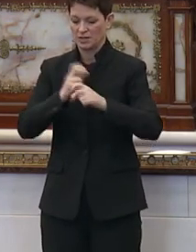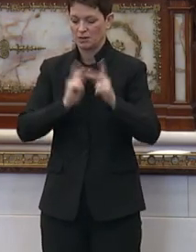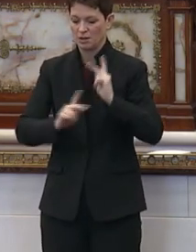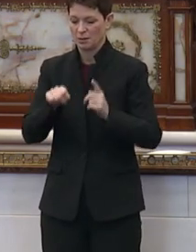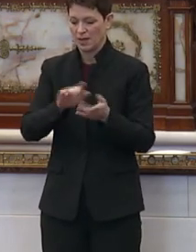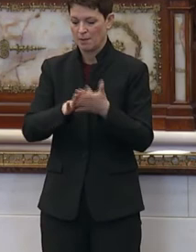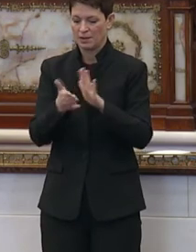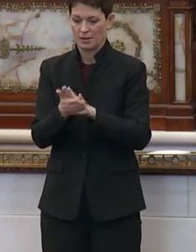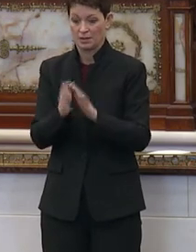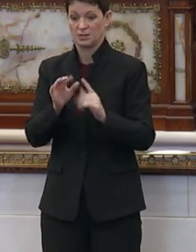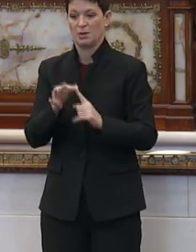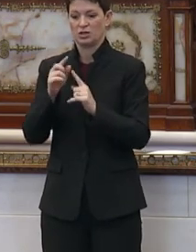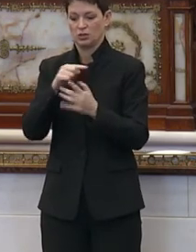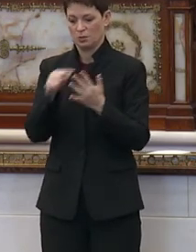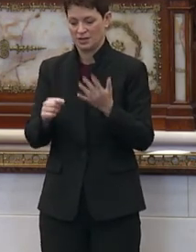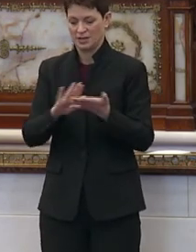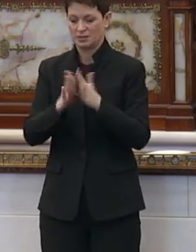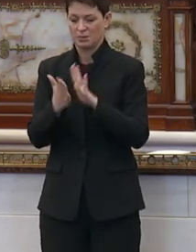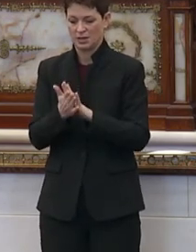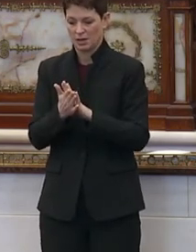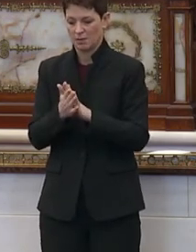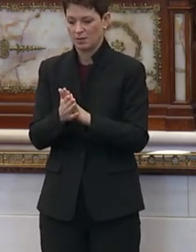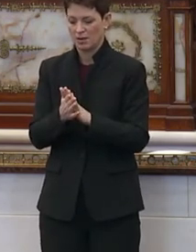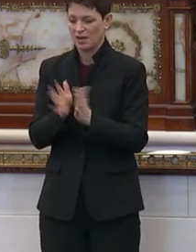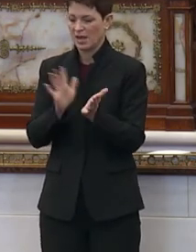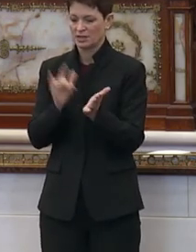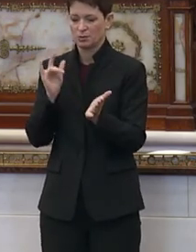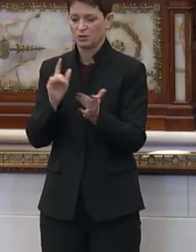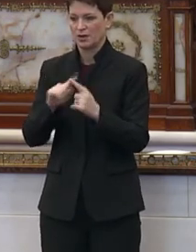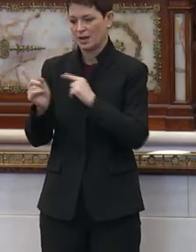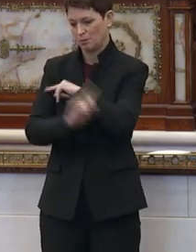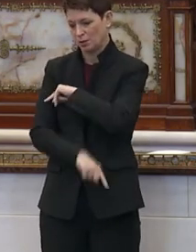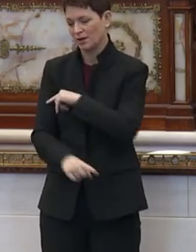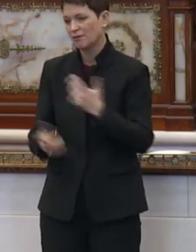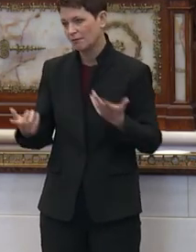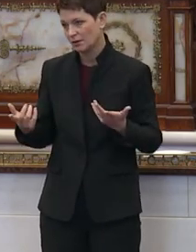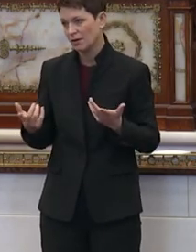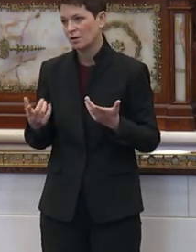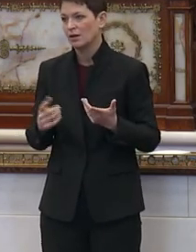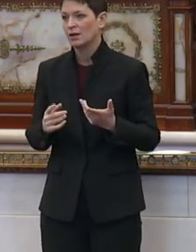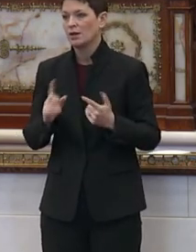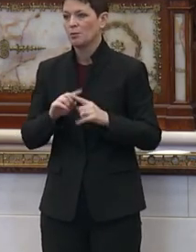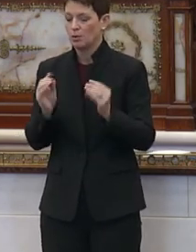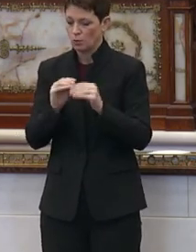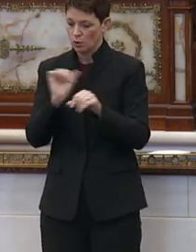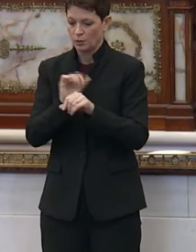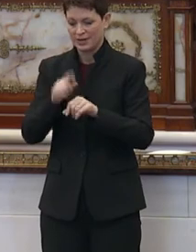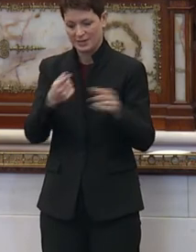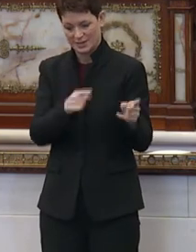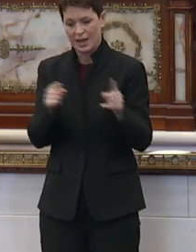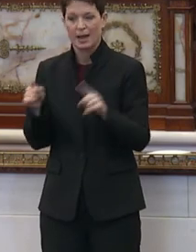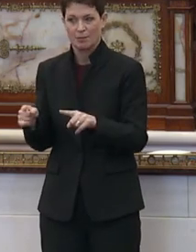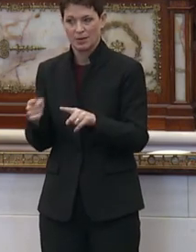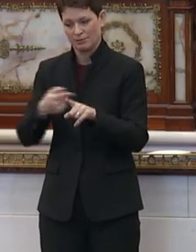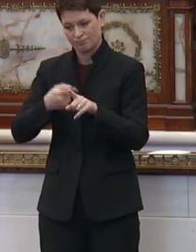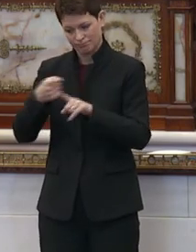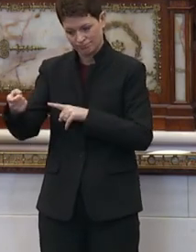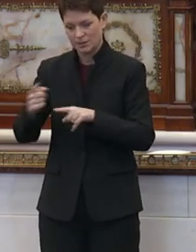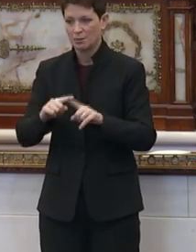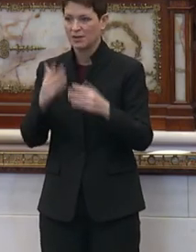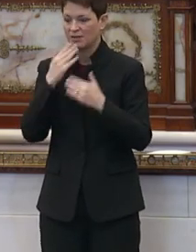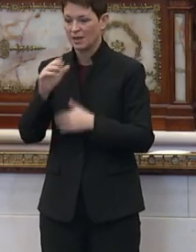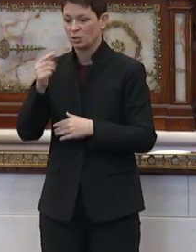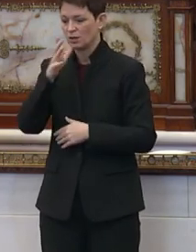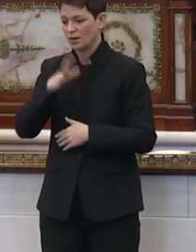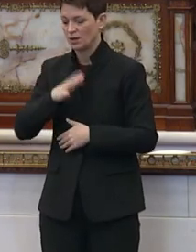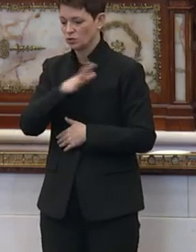things become, especially when these things become exploitative and punitive. And more work clearly needs to be done in this area. I just want to thank